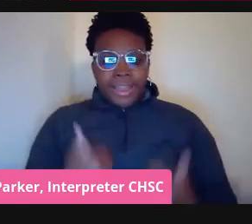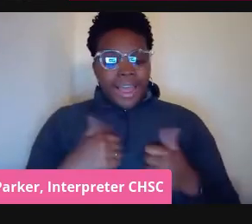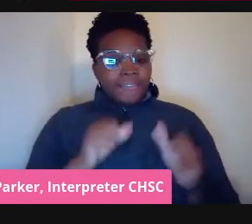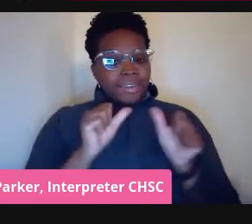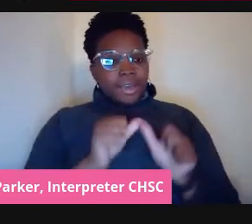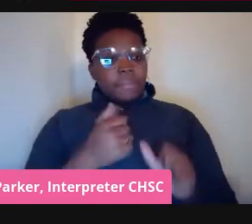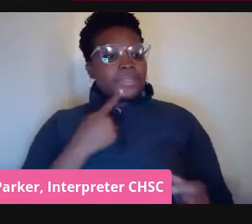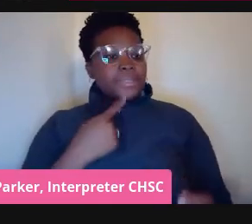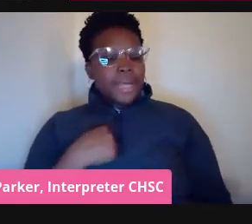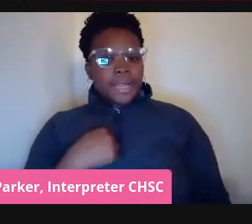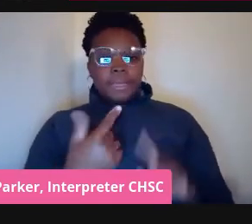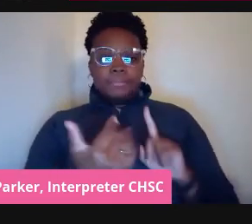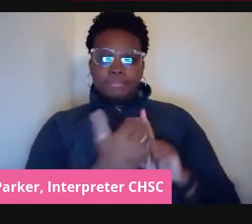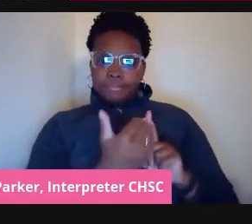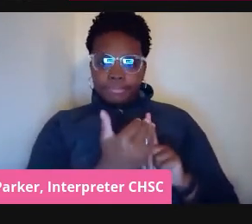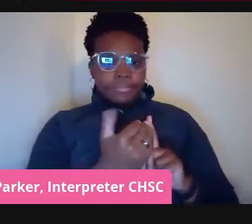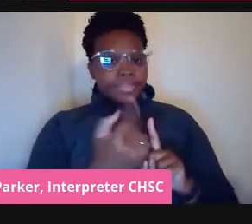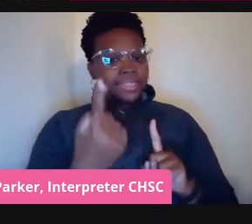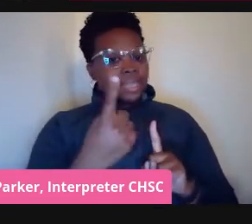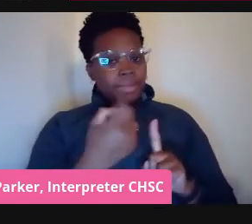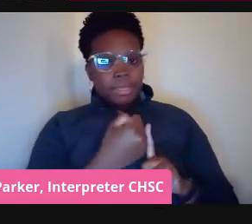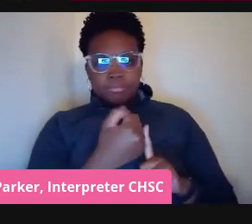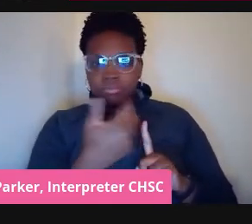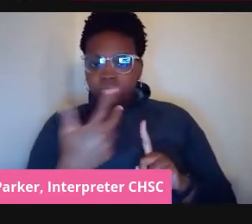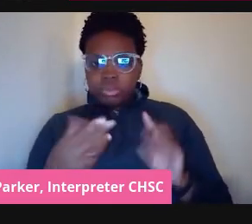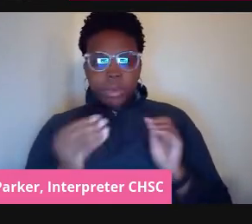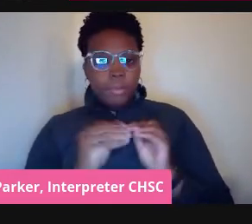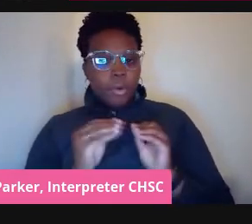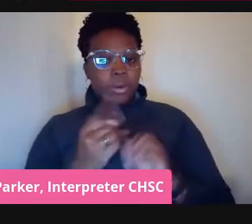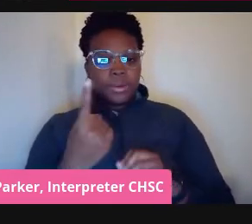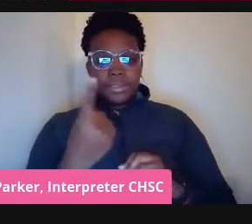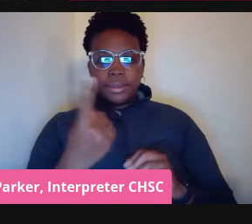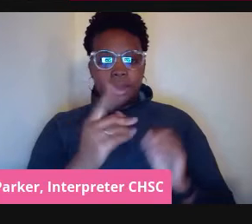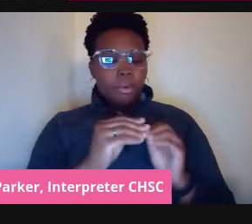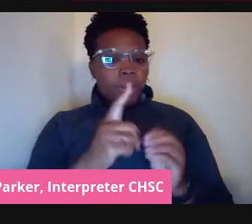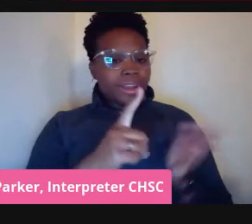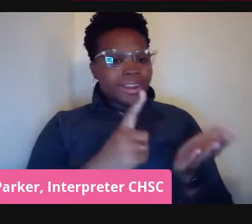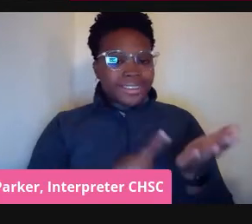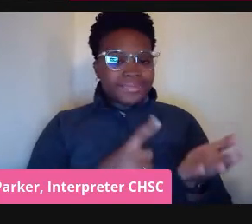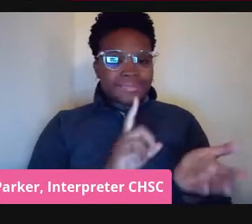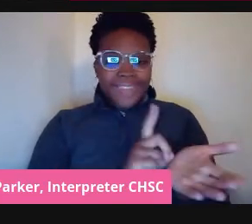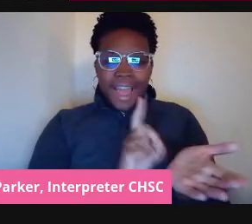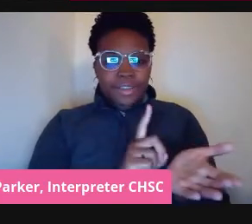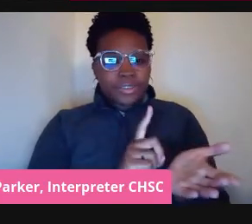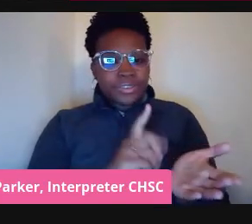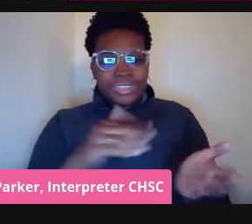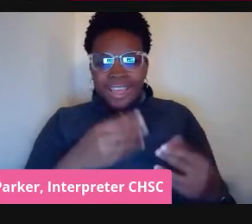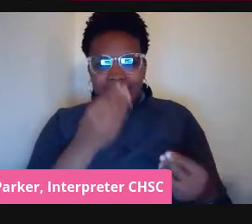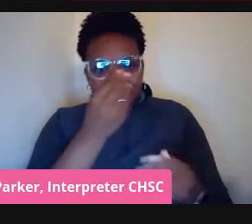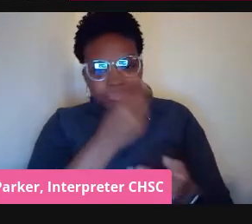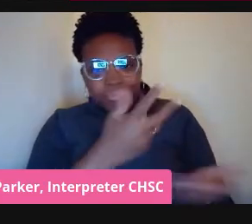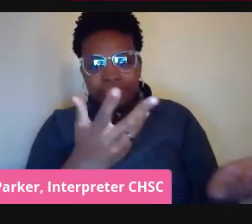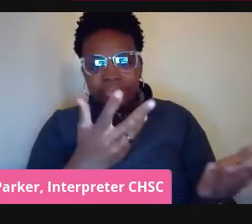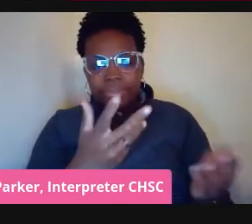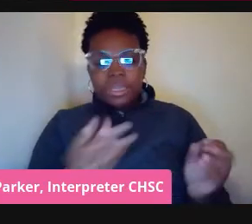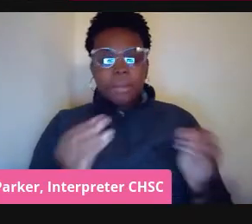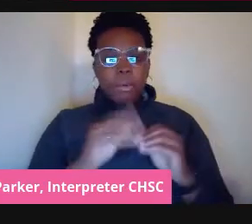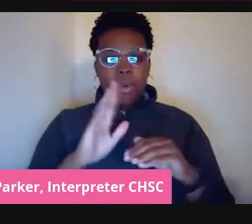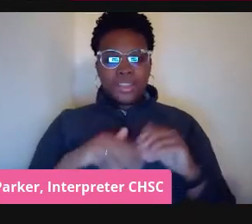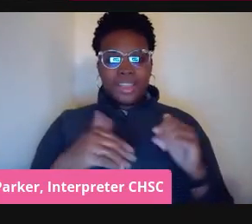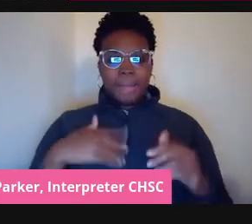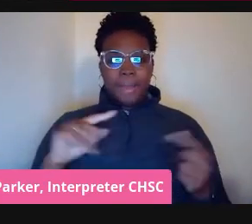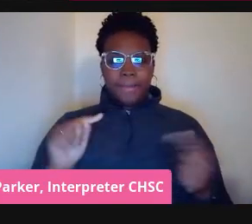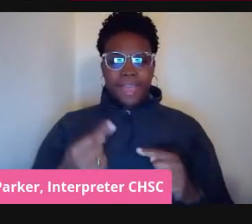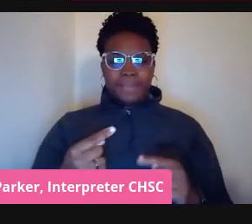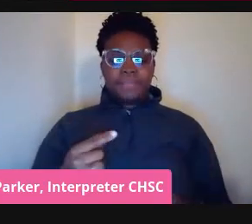me, there's something more to this. There's something more than what the doctors are telling me. And there's more than just my pain, because I